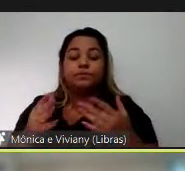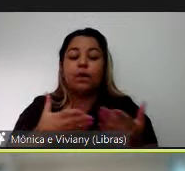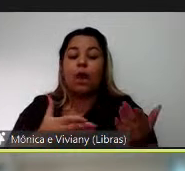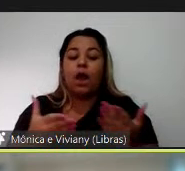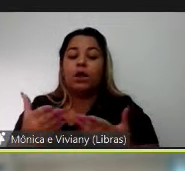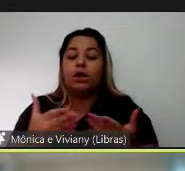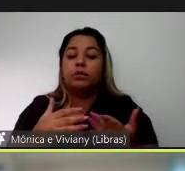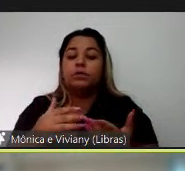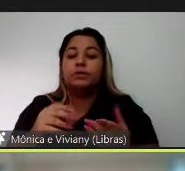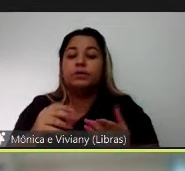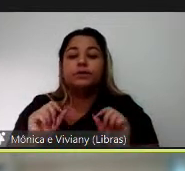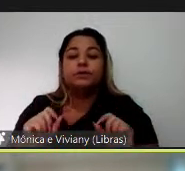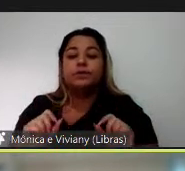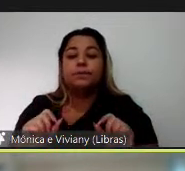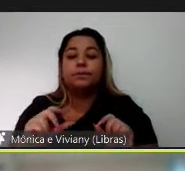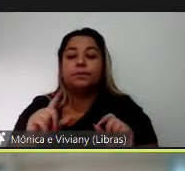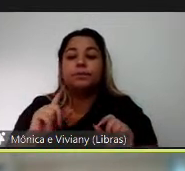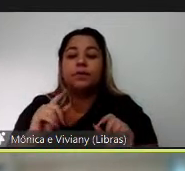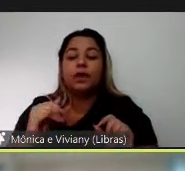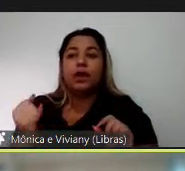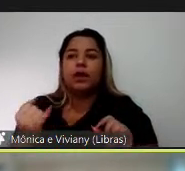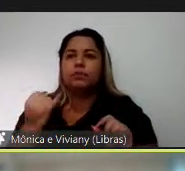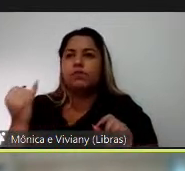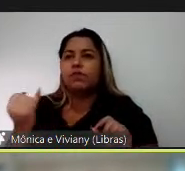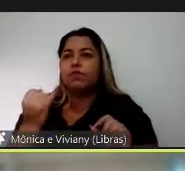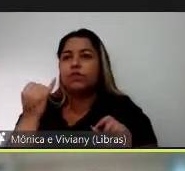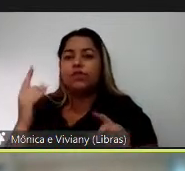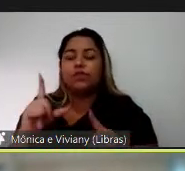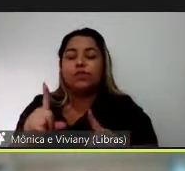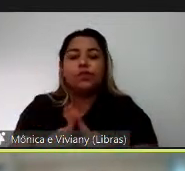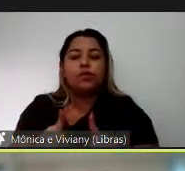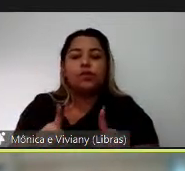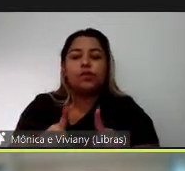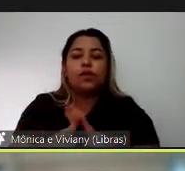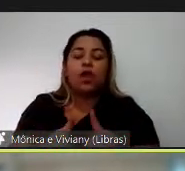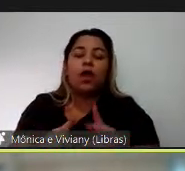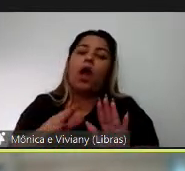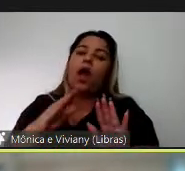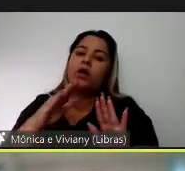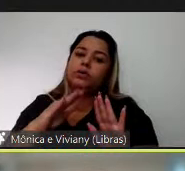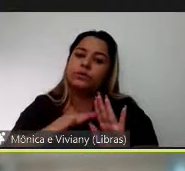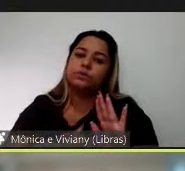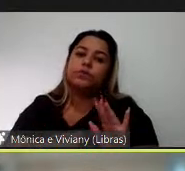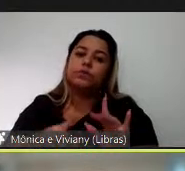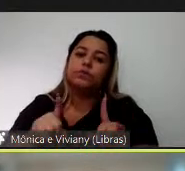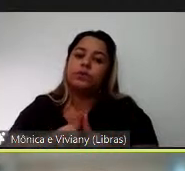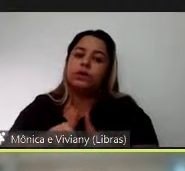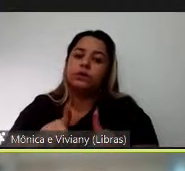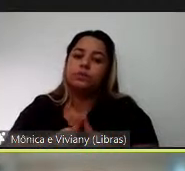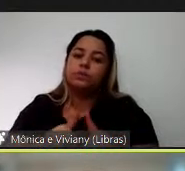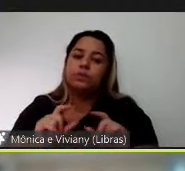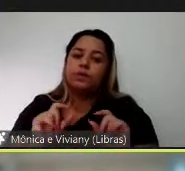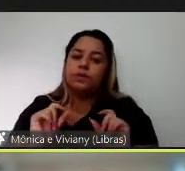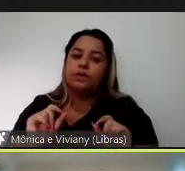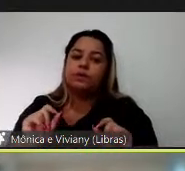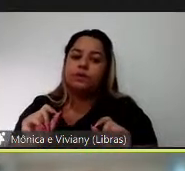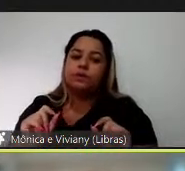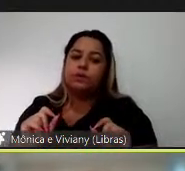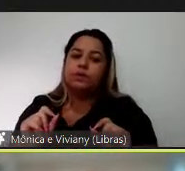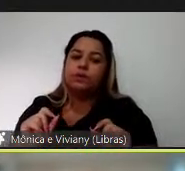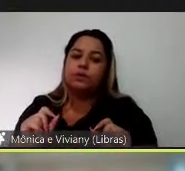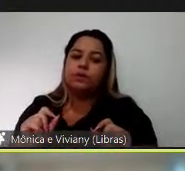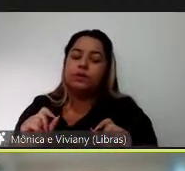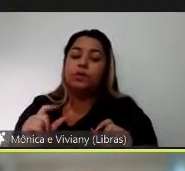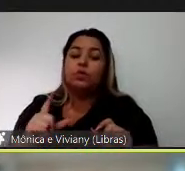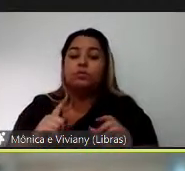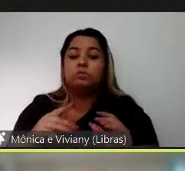We do the relation of the attributes, the essential ones, and derived from this, and the agenda. While this agenda